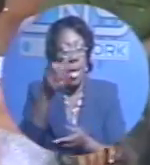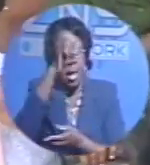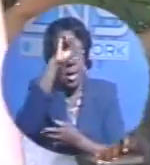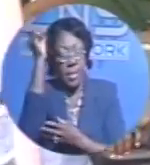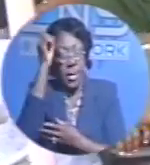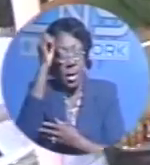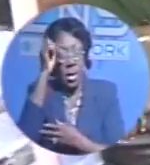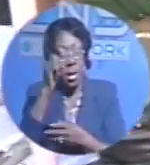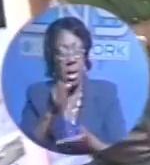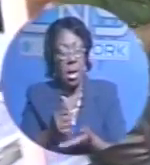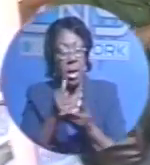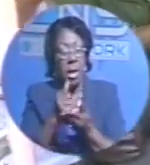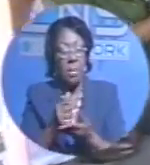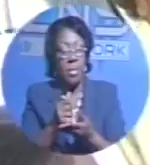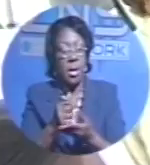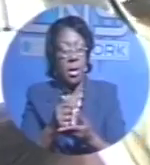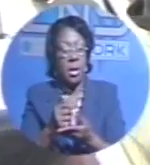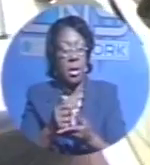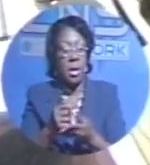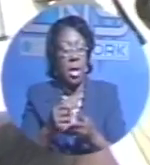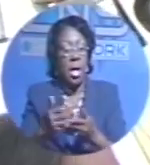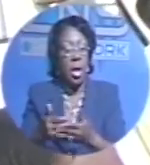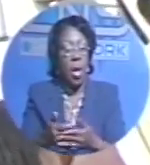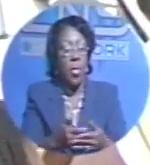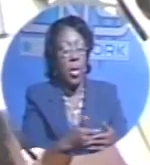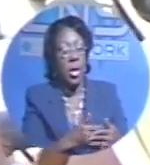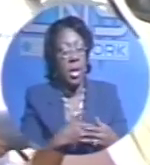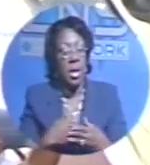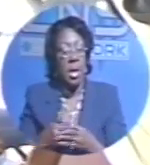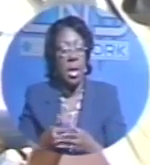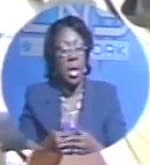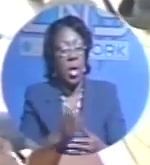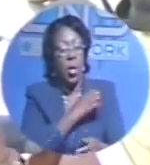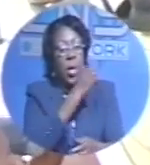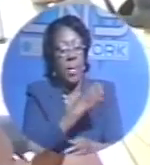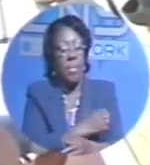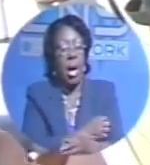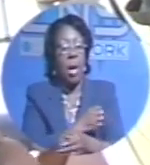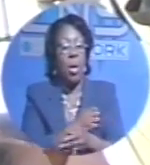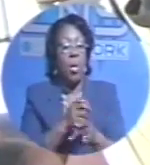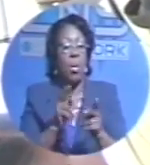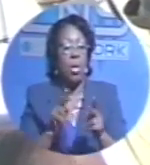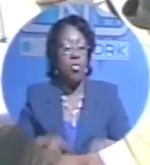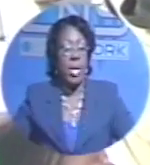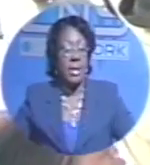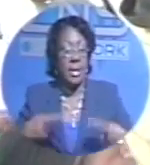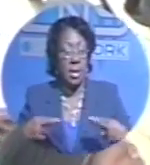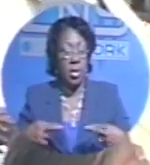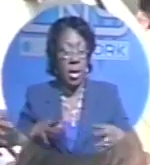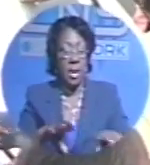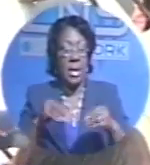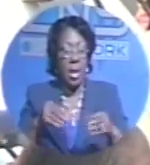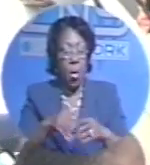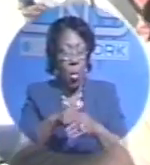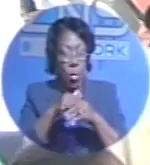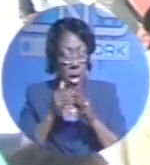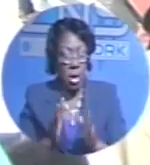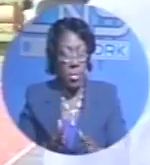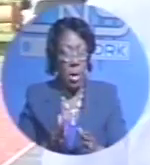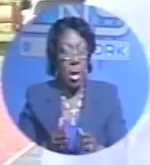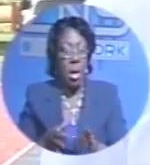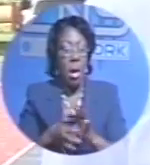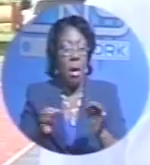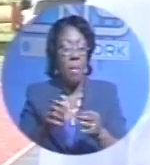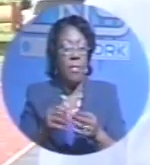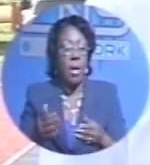He says the approach of his team is to empower residents so that they take ownership of the community. Bowe says the goal is simple. If we could